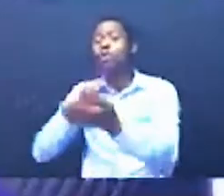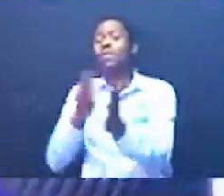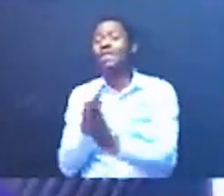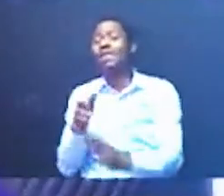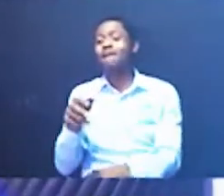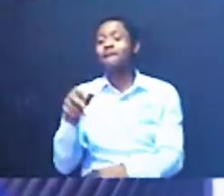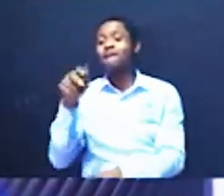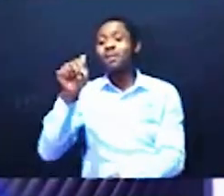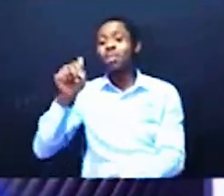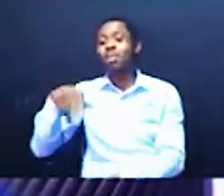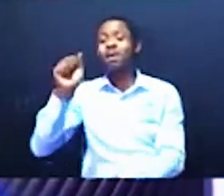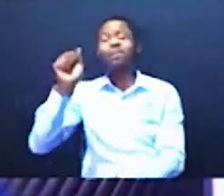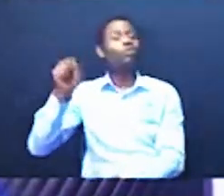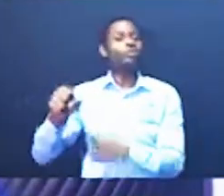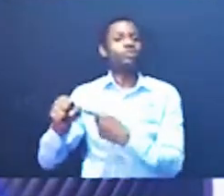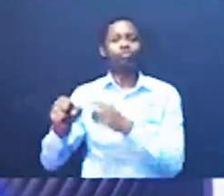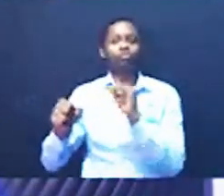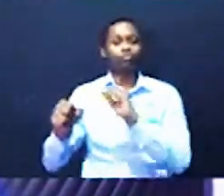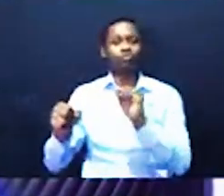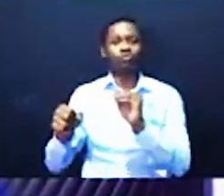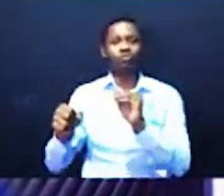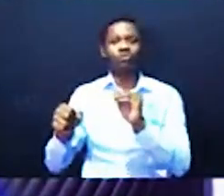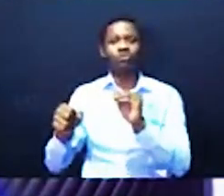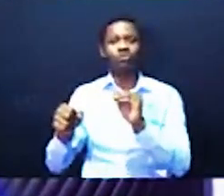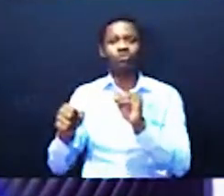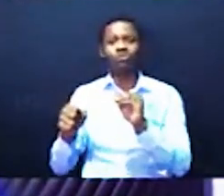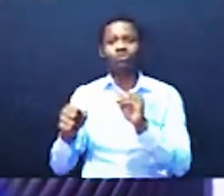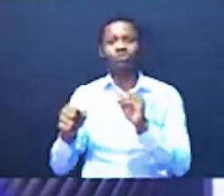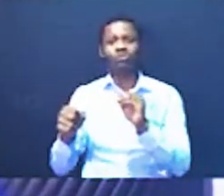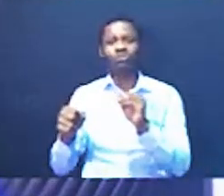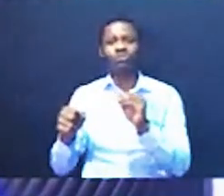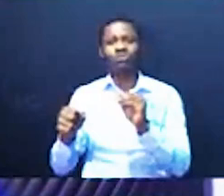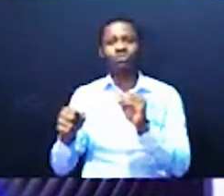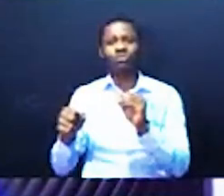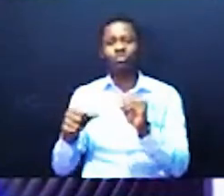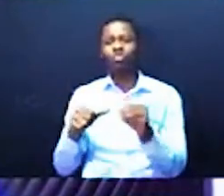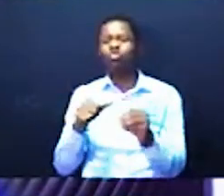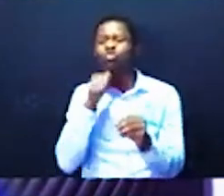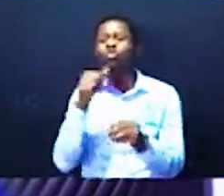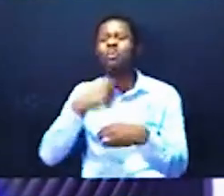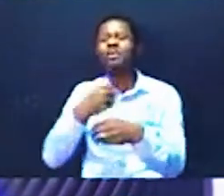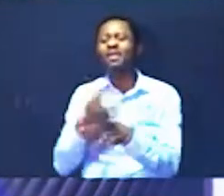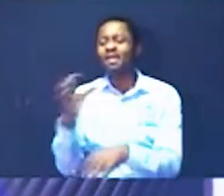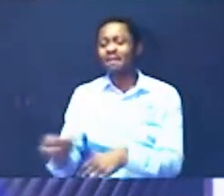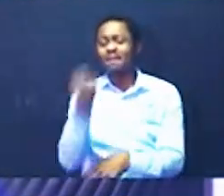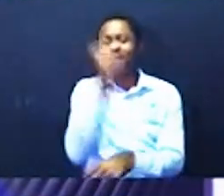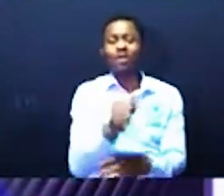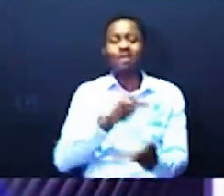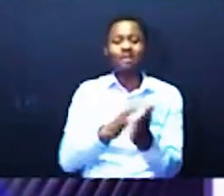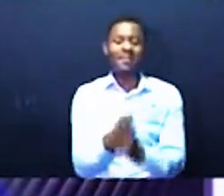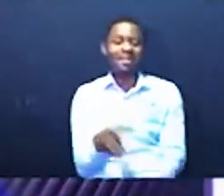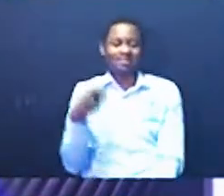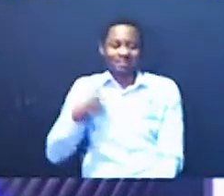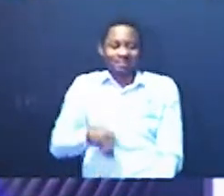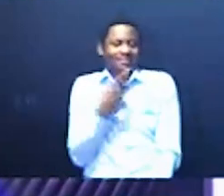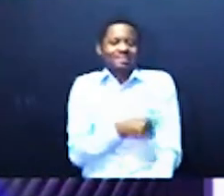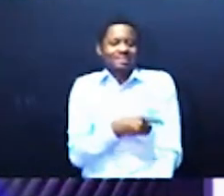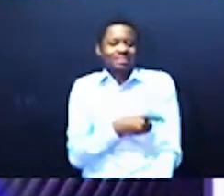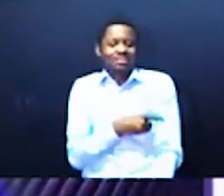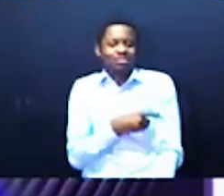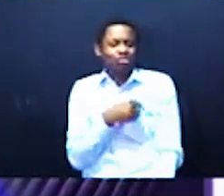Now, it is not called to be or appointed to be deaconess.